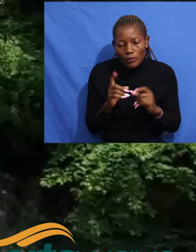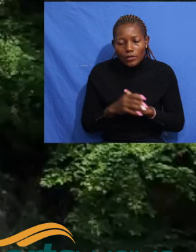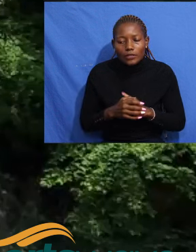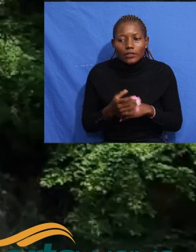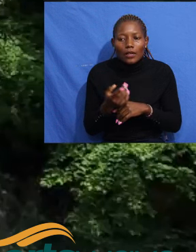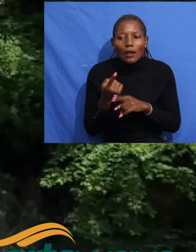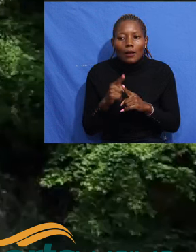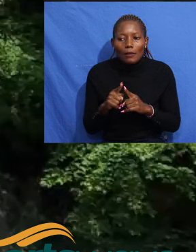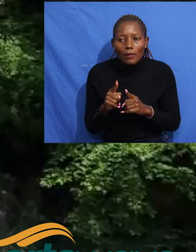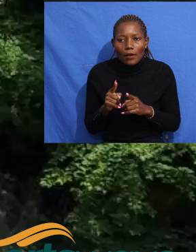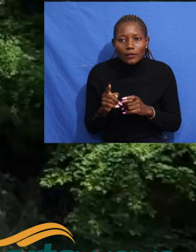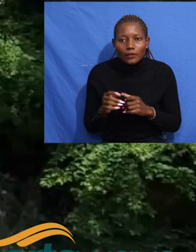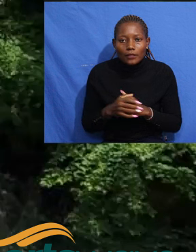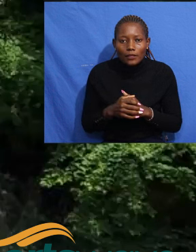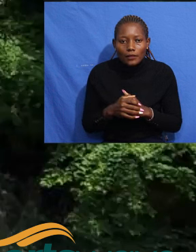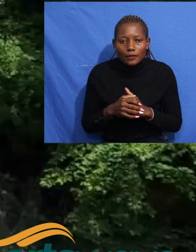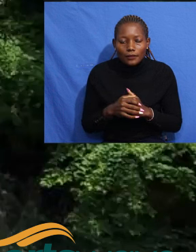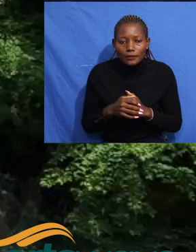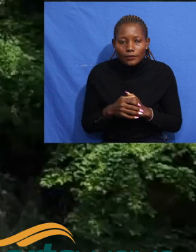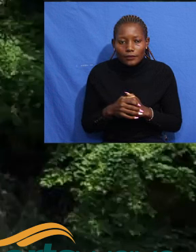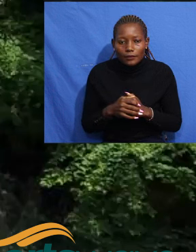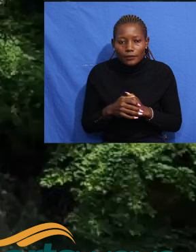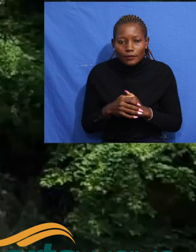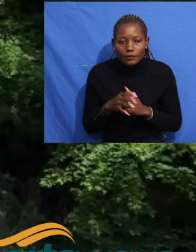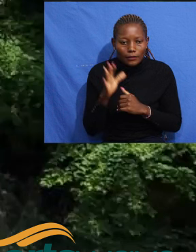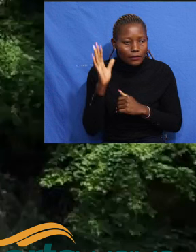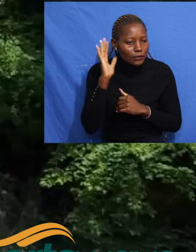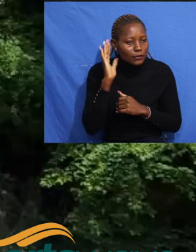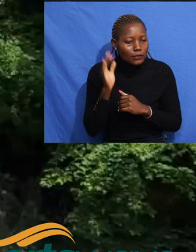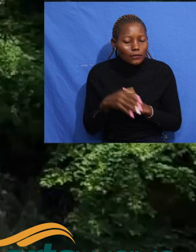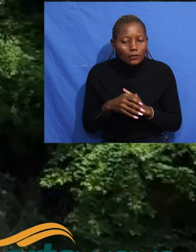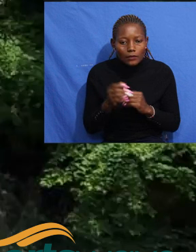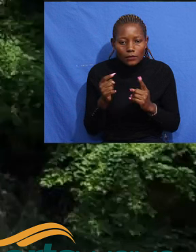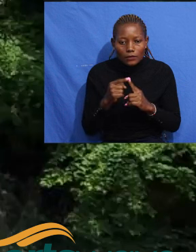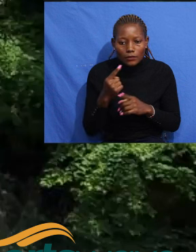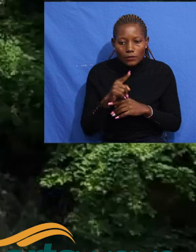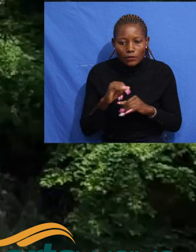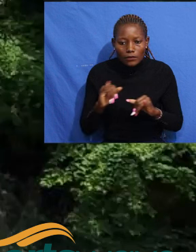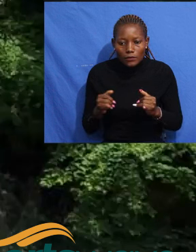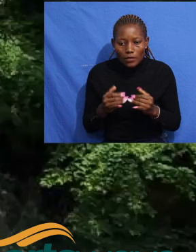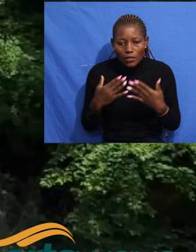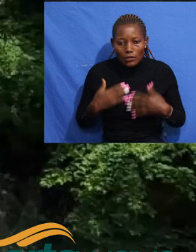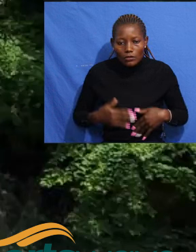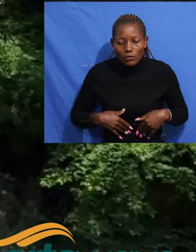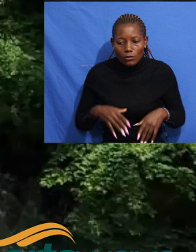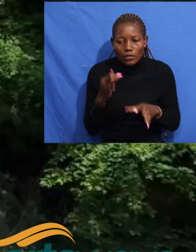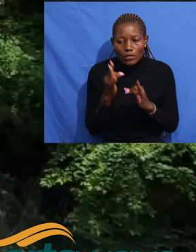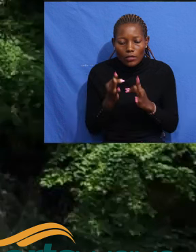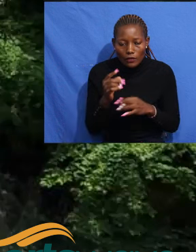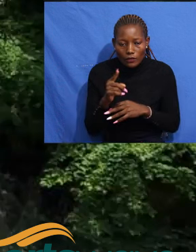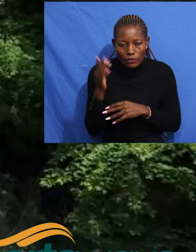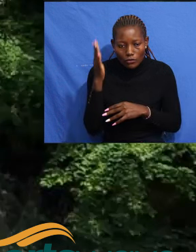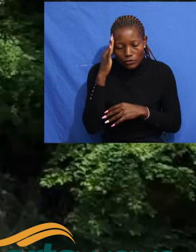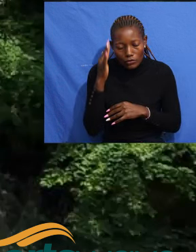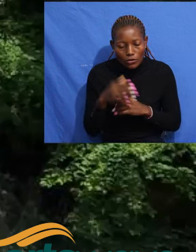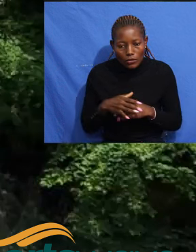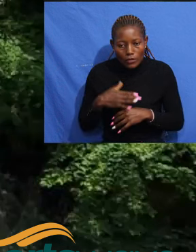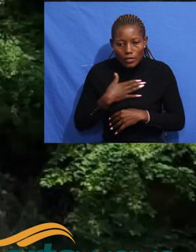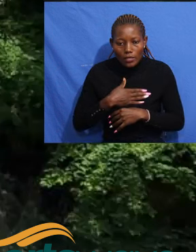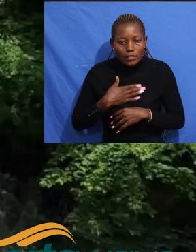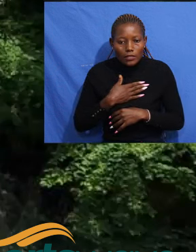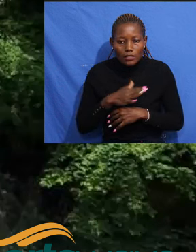But in addition to listening to your body, if you know the scientific background and findings on